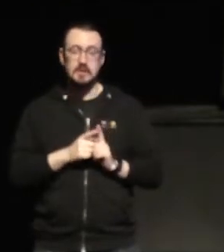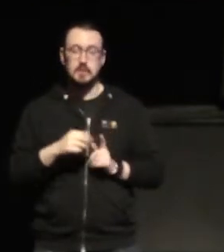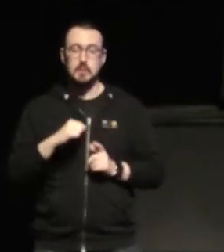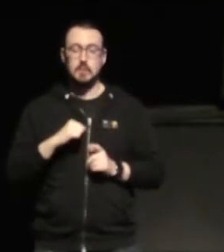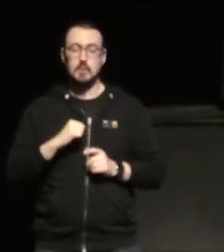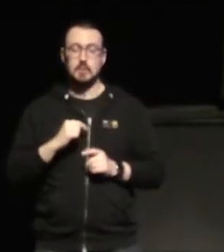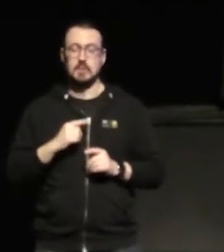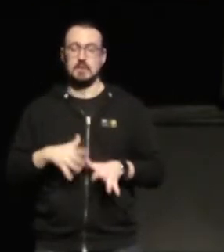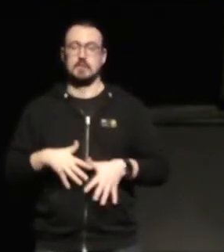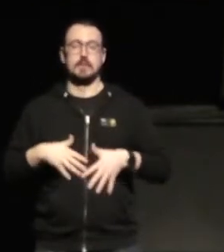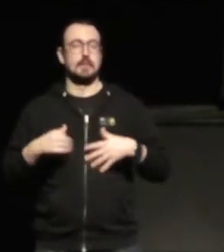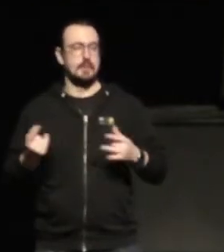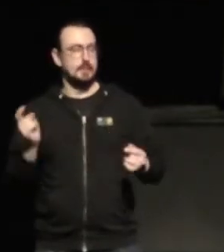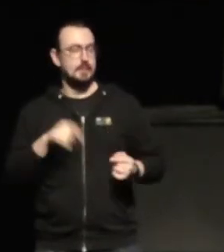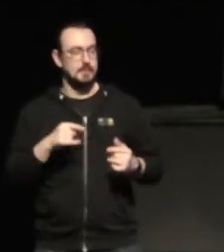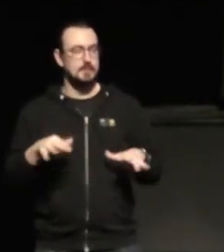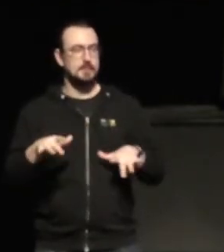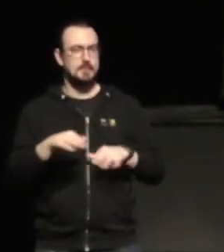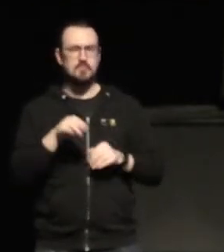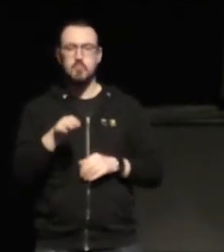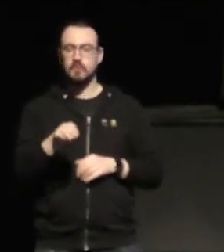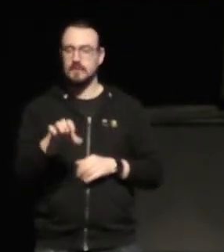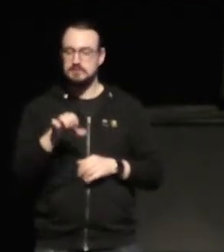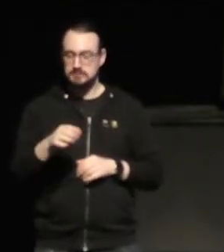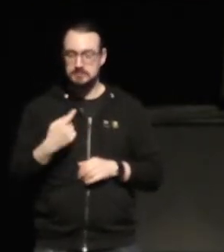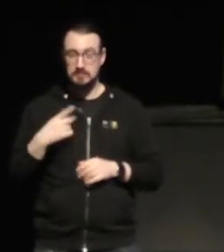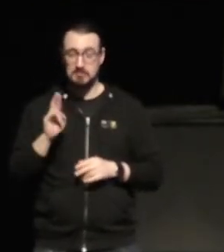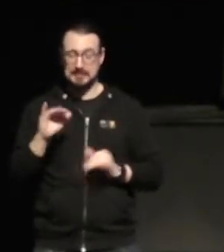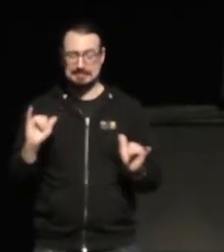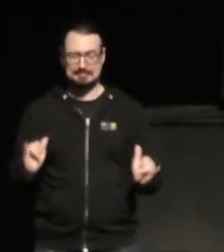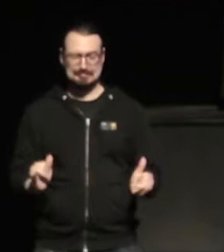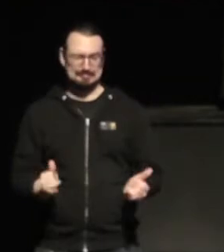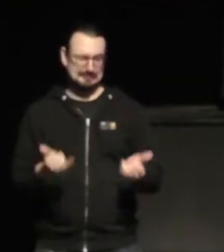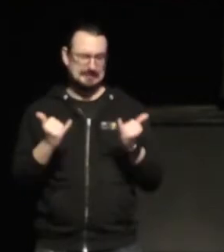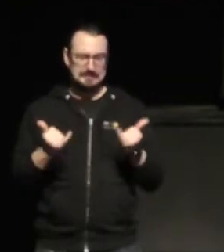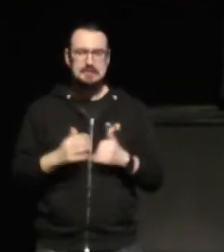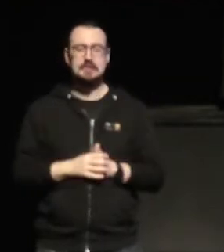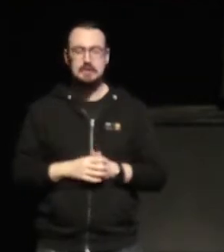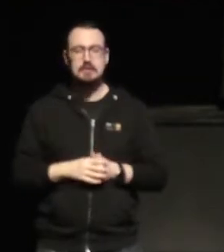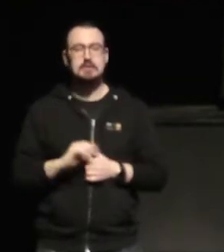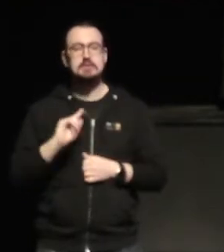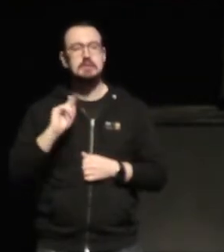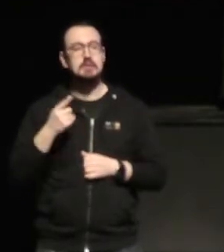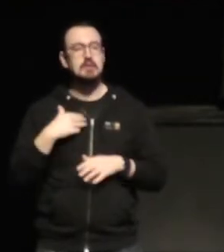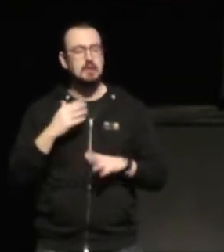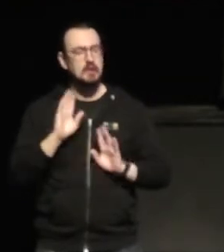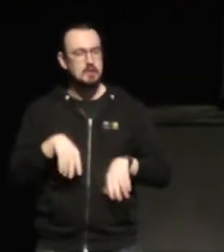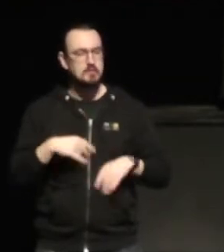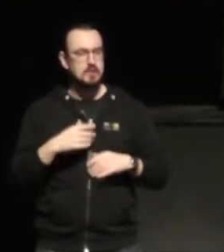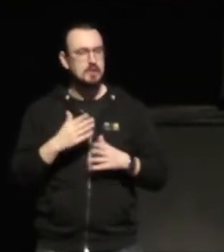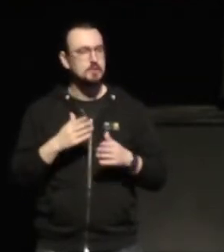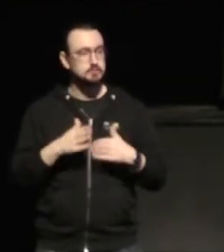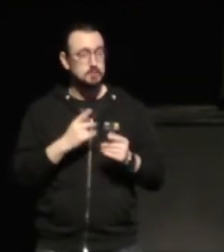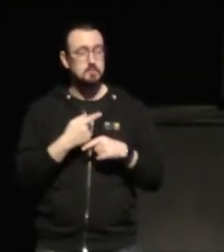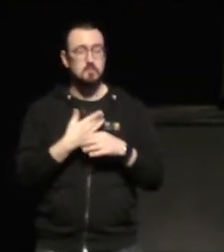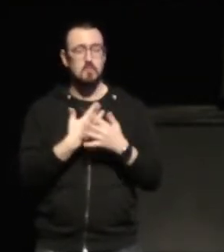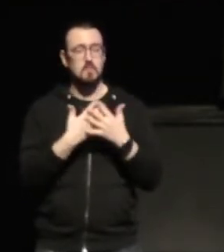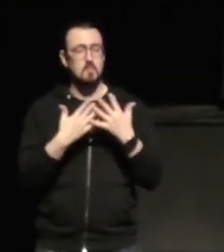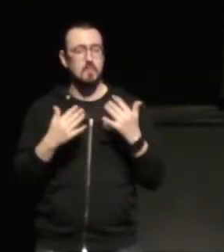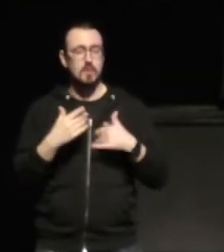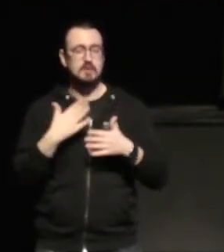we arrived here on Monday, very early. And since then, we've been doing very interesting things.